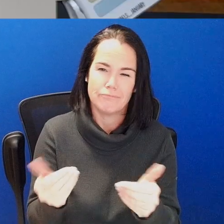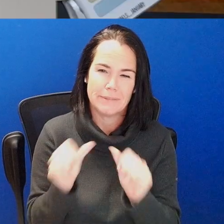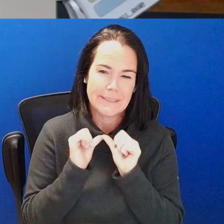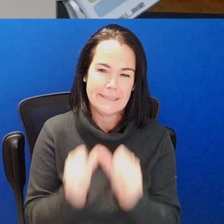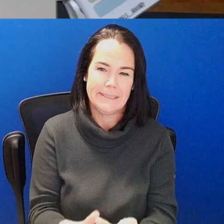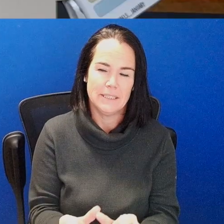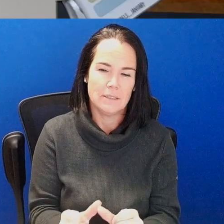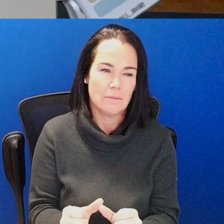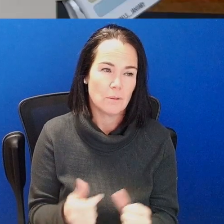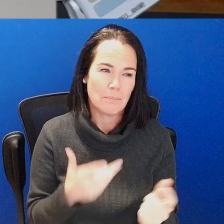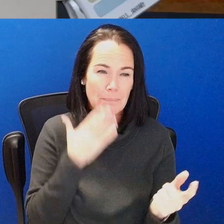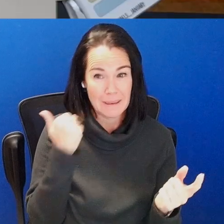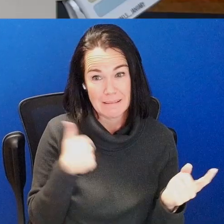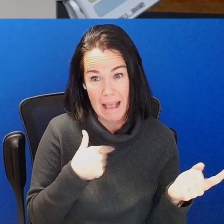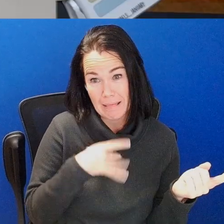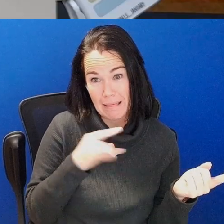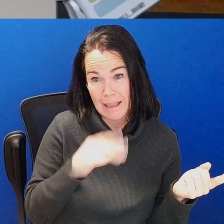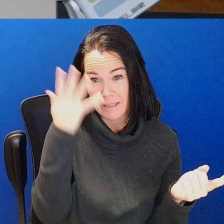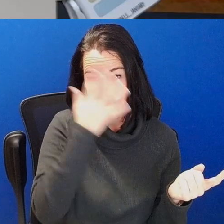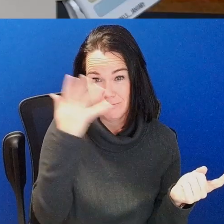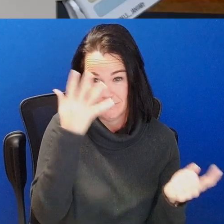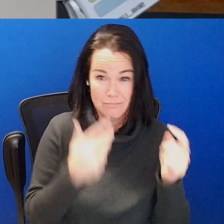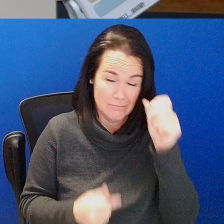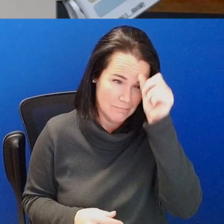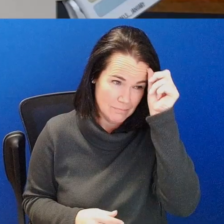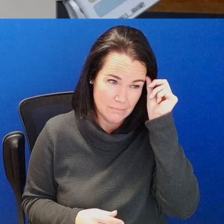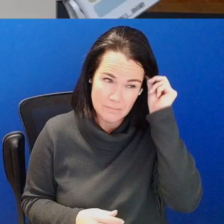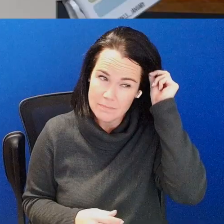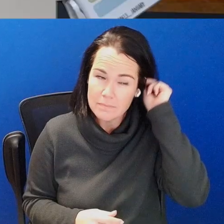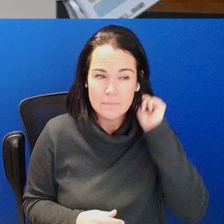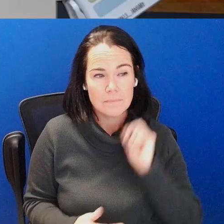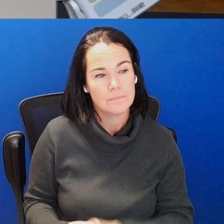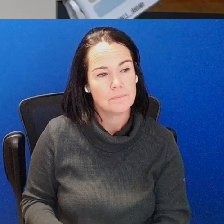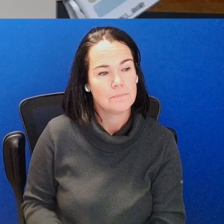just continue that because I really liked the way it ended up looking.